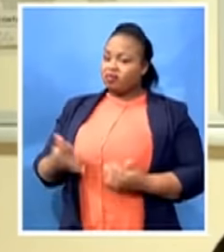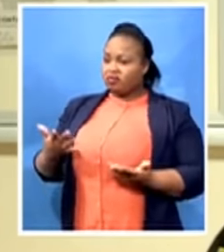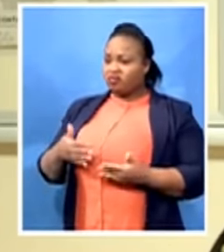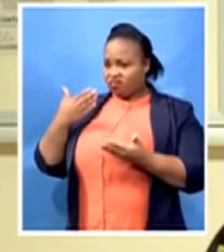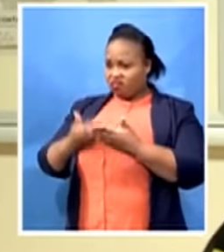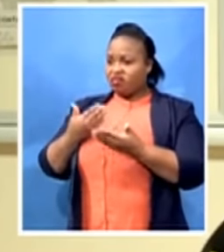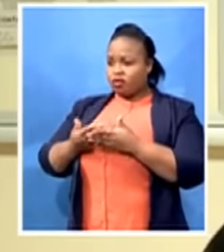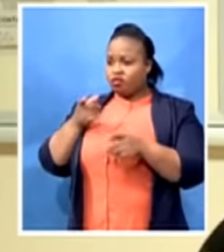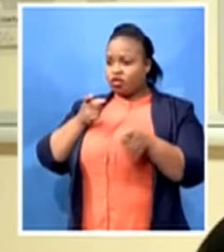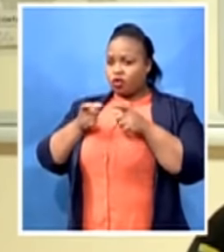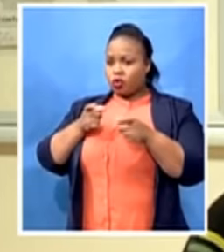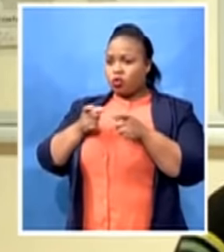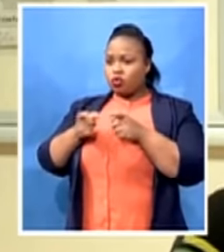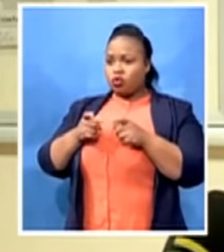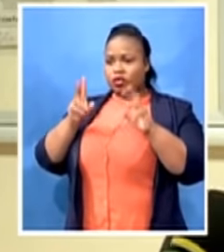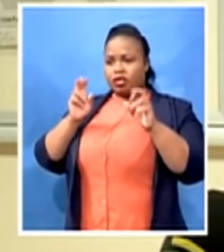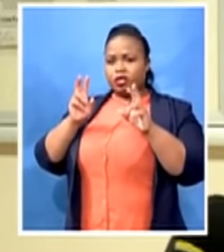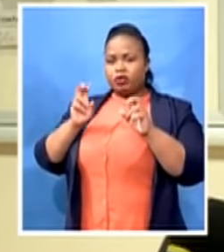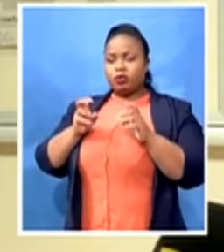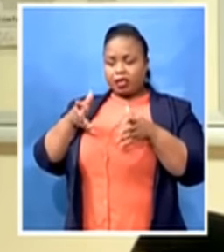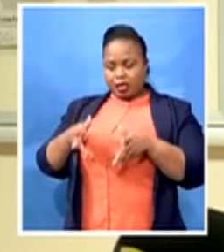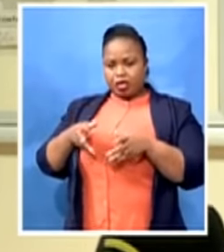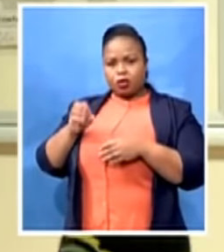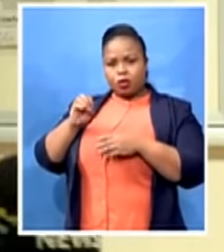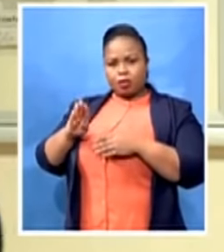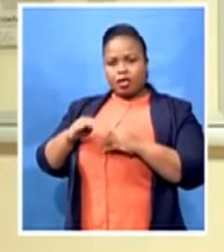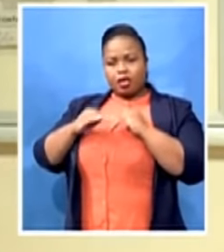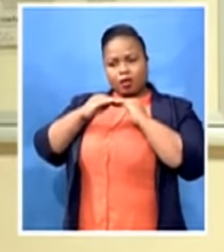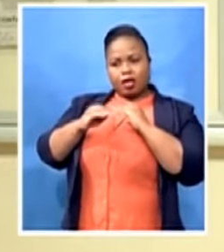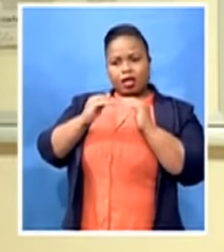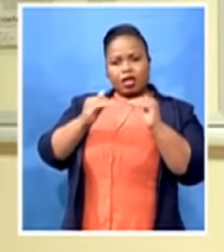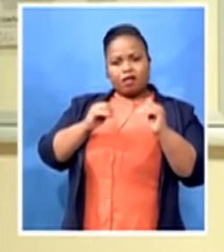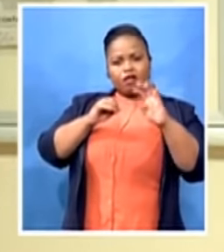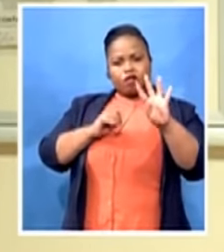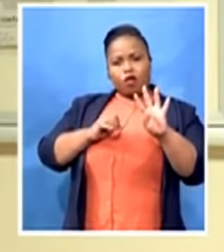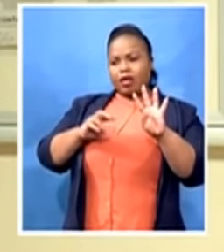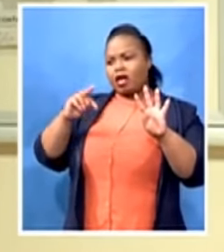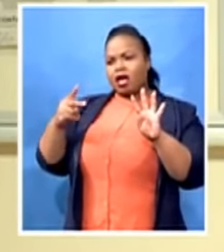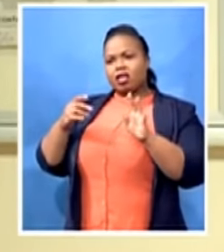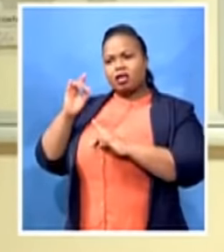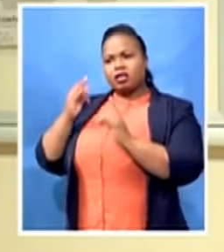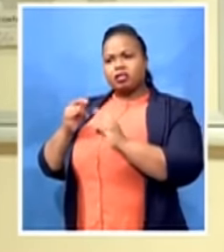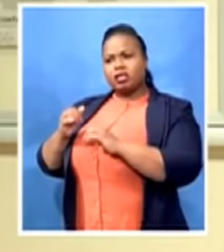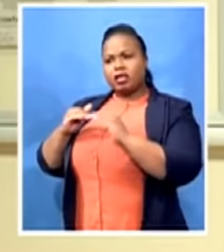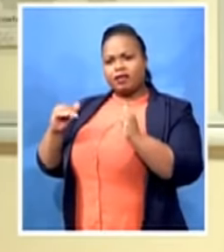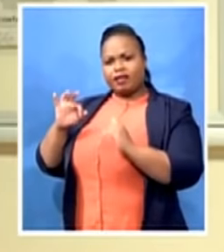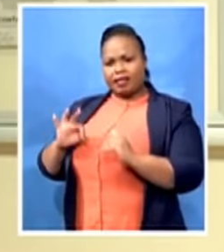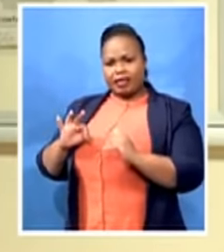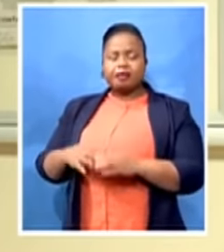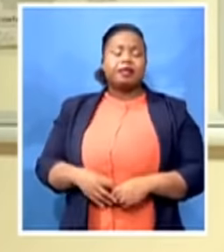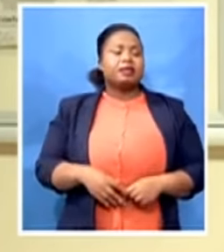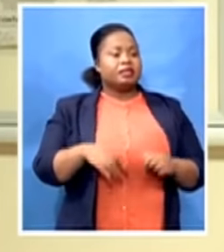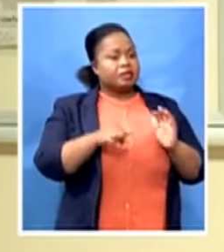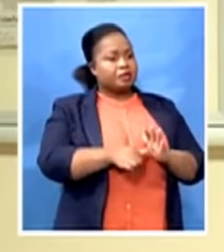having Bloemfontein at level 4 while other towns are at level 3? Makgala, as long as our people can just listen, that they must